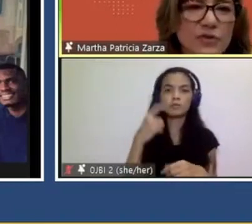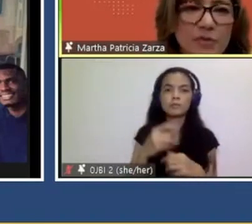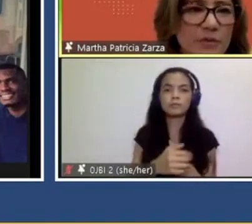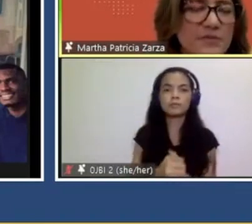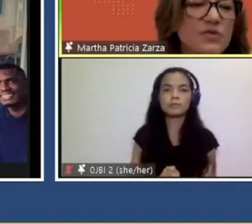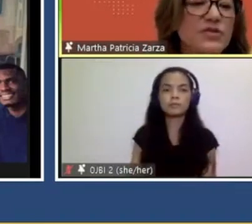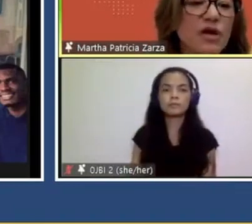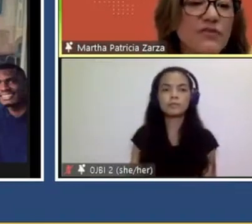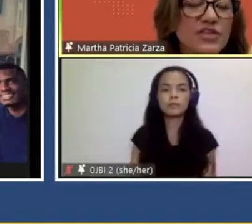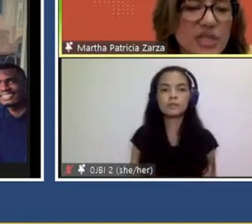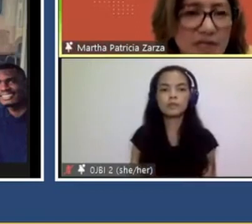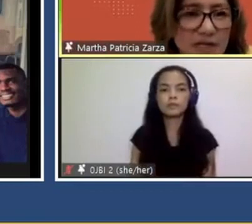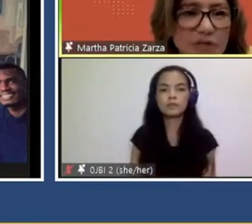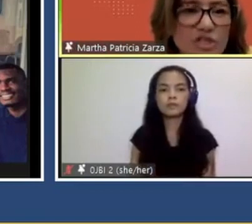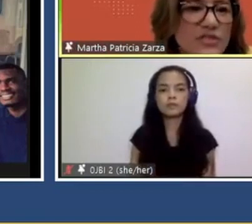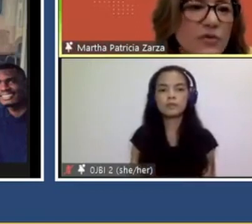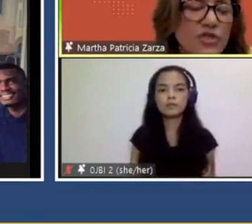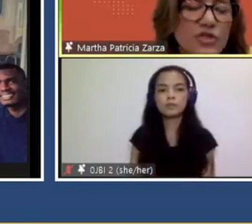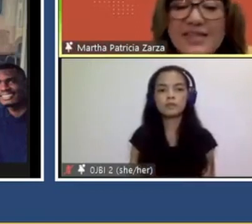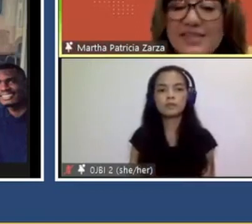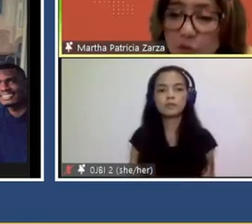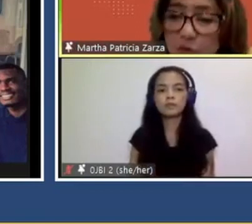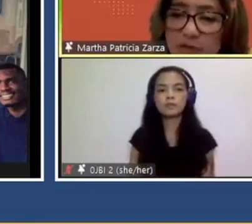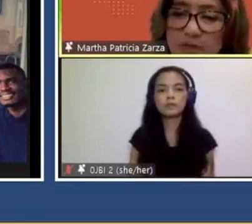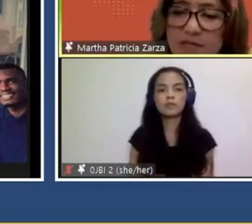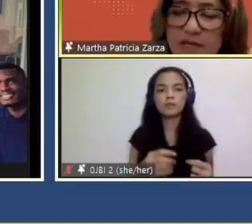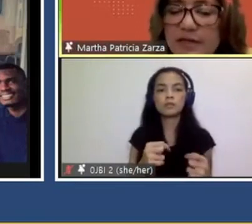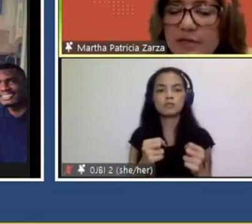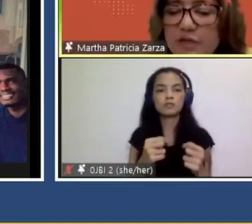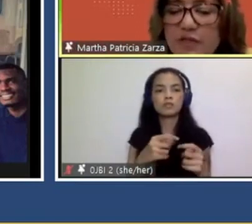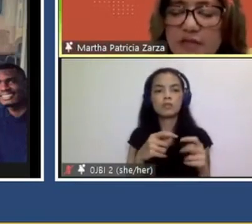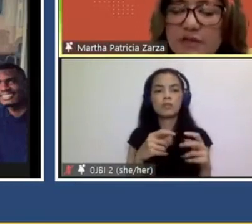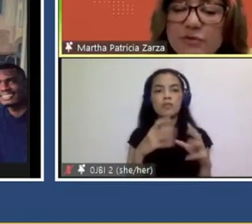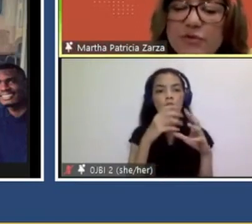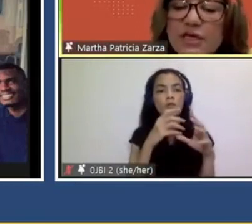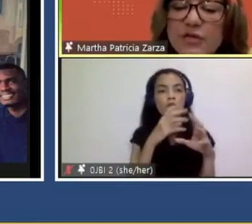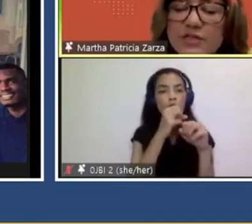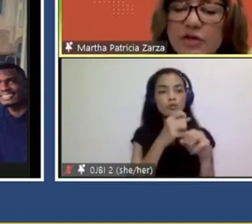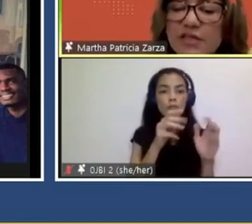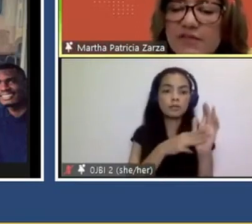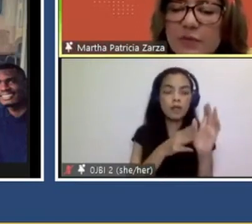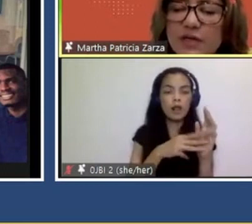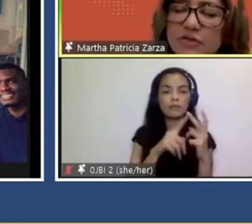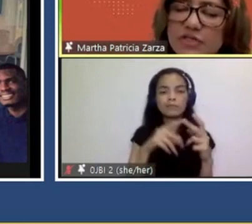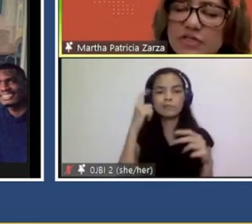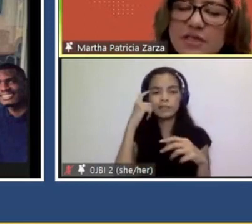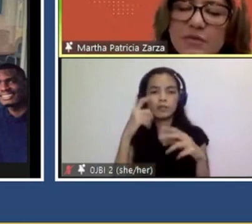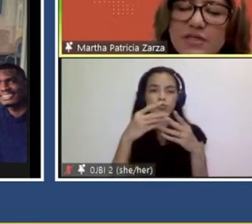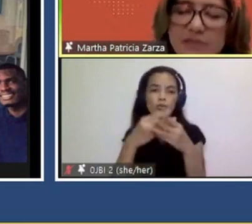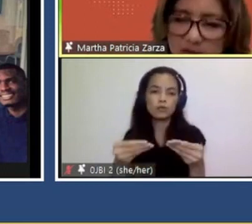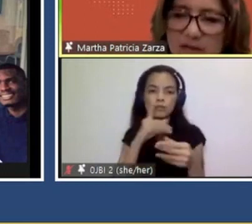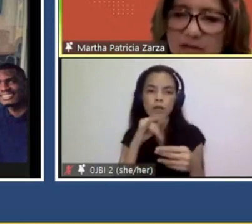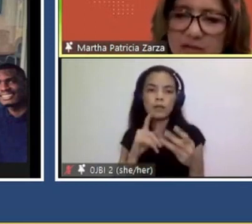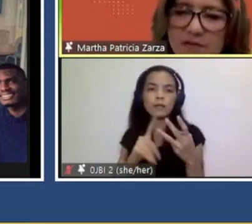they focus on key problems to be solved. They generate potential solution as a group. That was an important thing to do. It was not individual concepts.